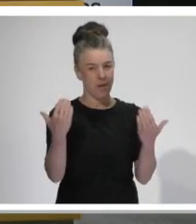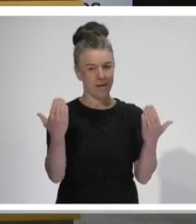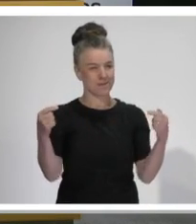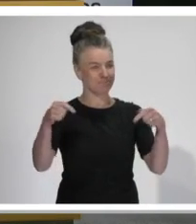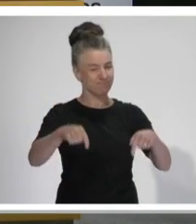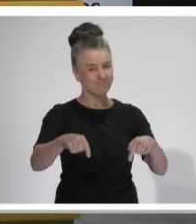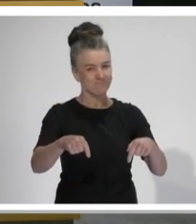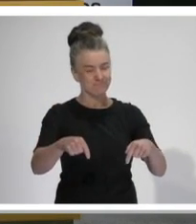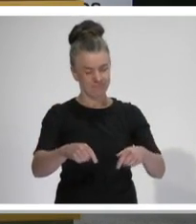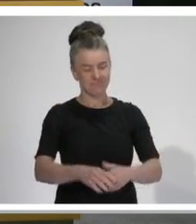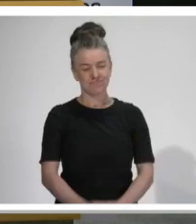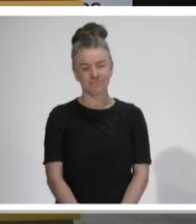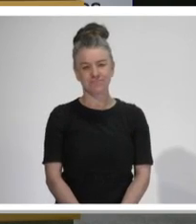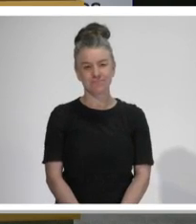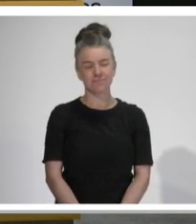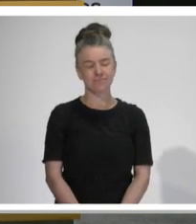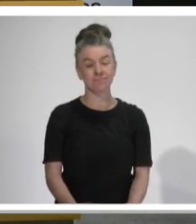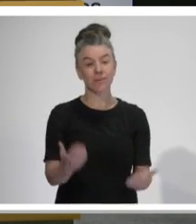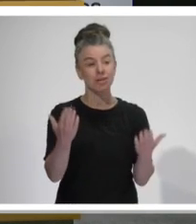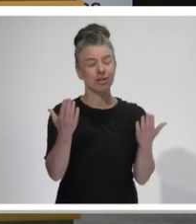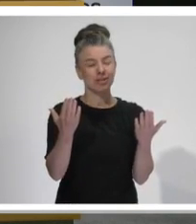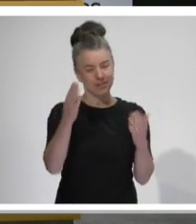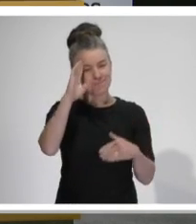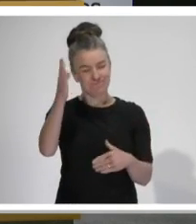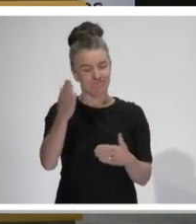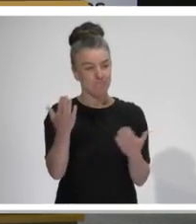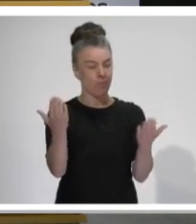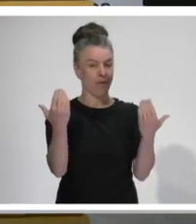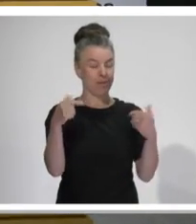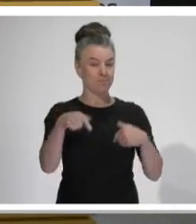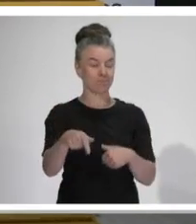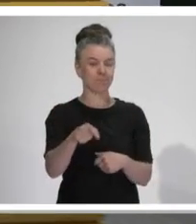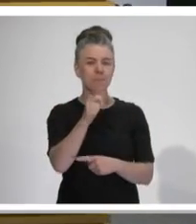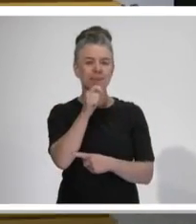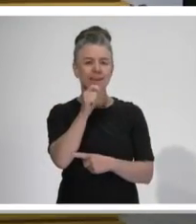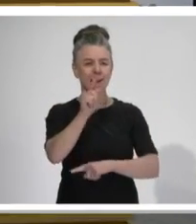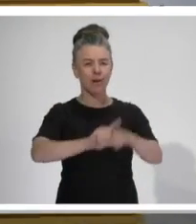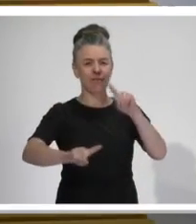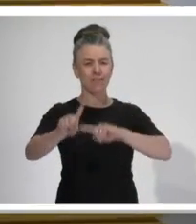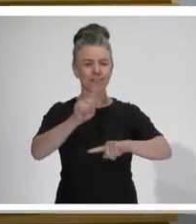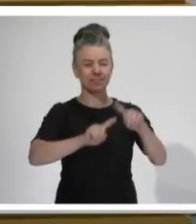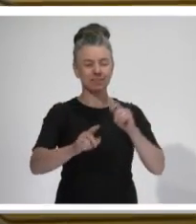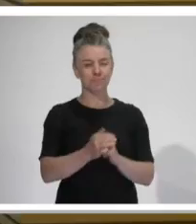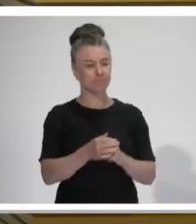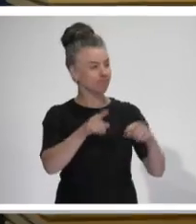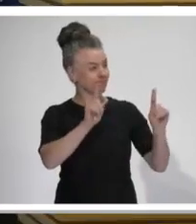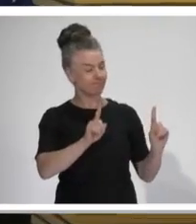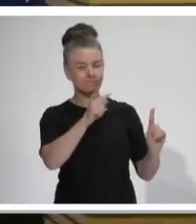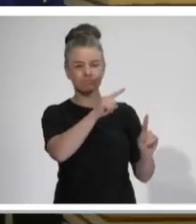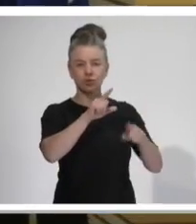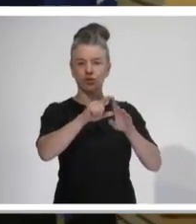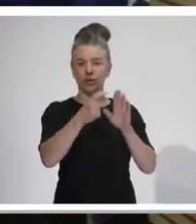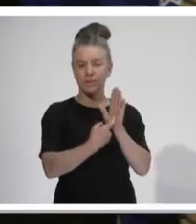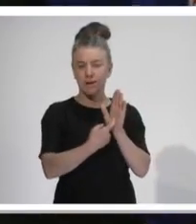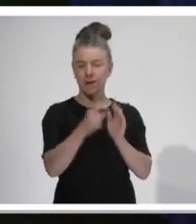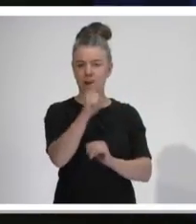supplies. Board staff eventually... Greetings everybody, welcome to the media conference. As you can see today, I'm joined by Dr Carolyn